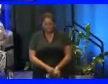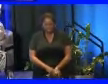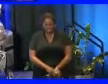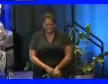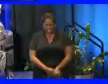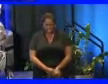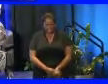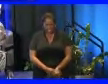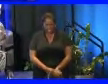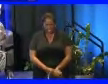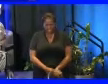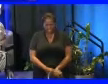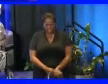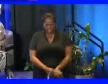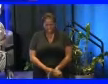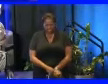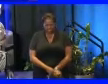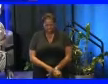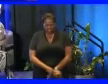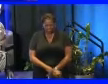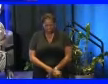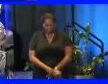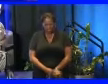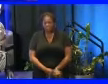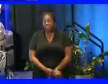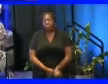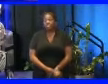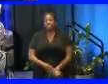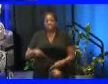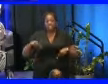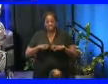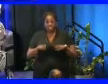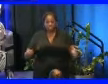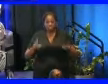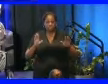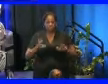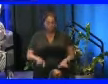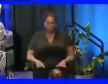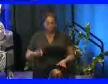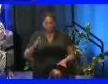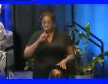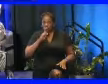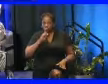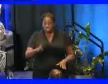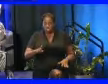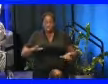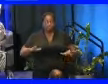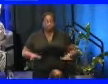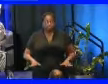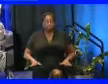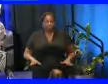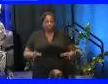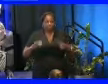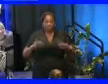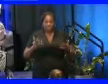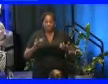Wow, that panel was incredible. I think we all just need to really sit with that for a moment. I want to thank